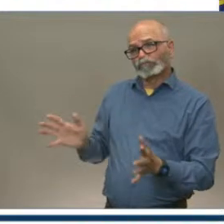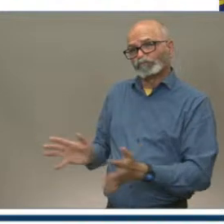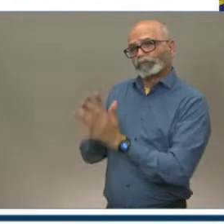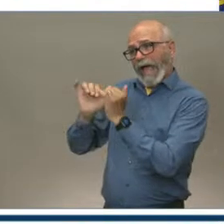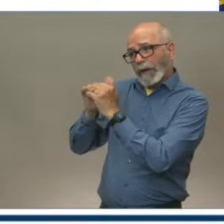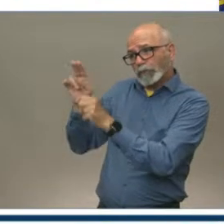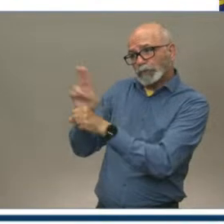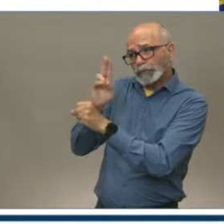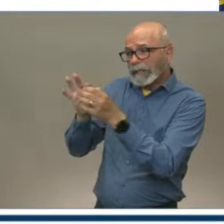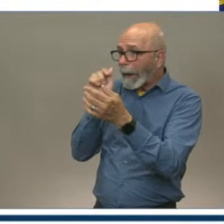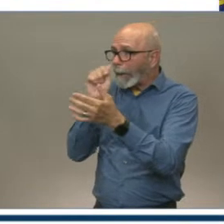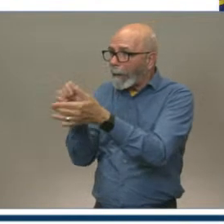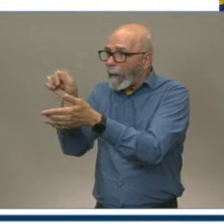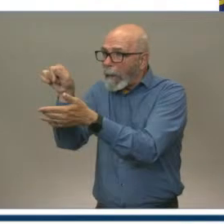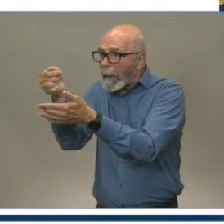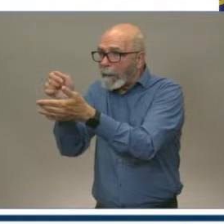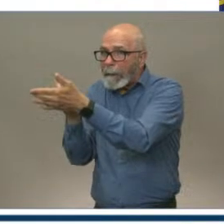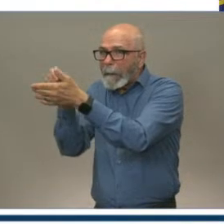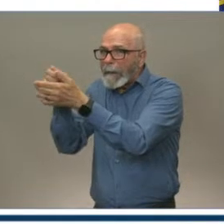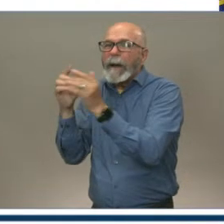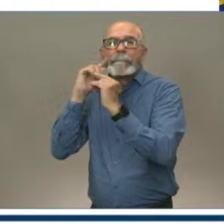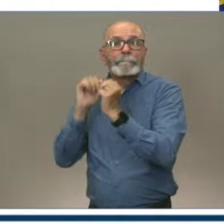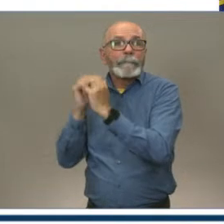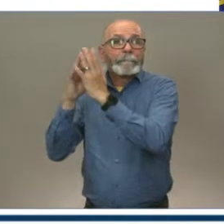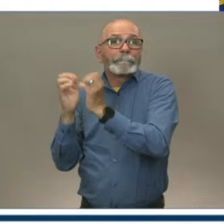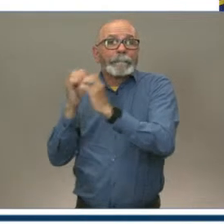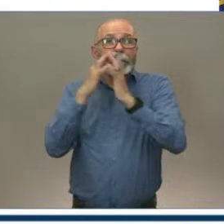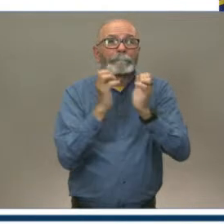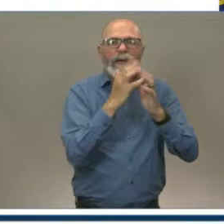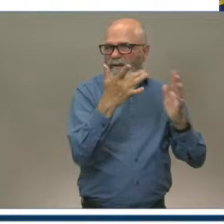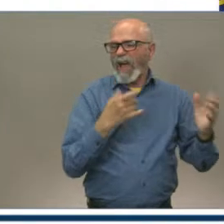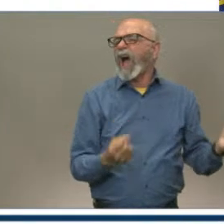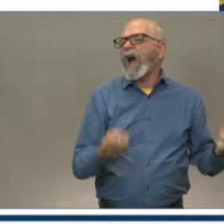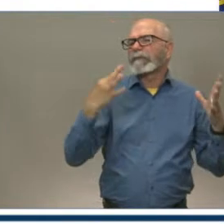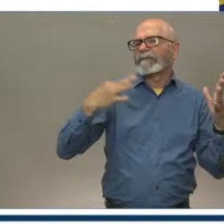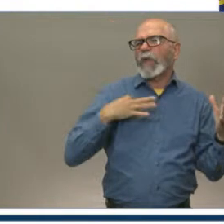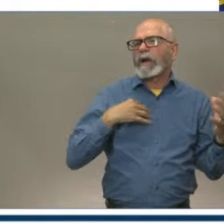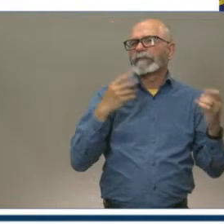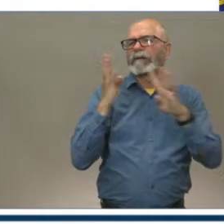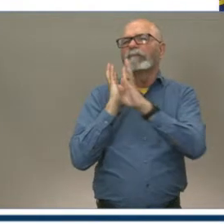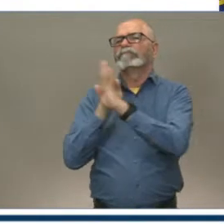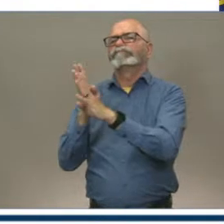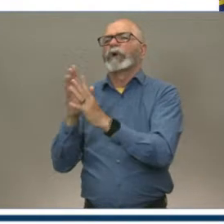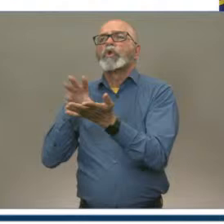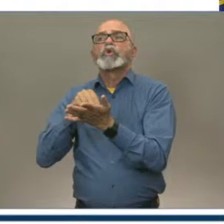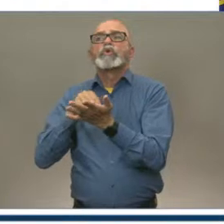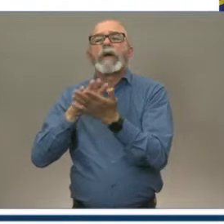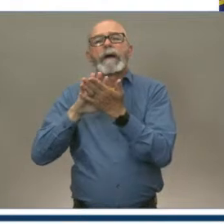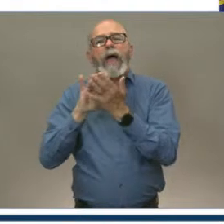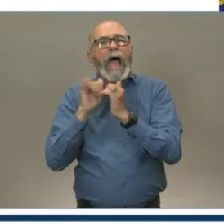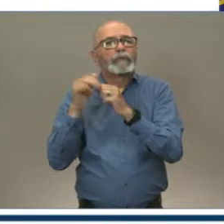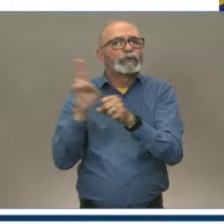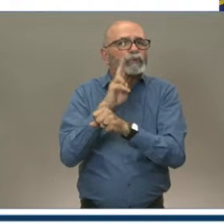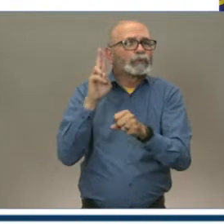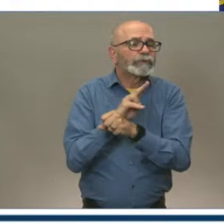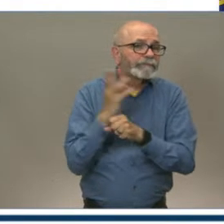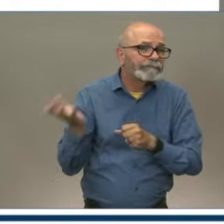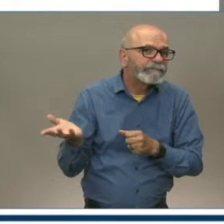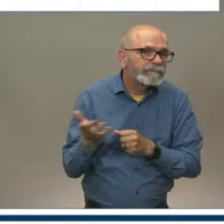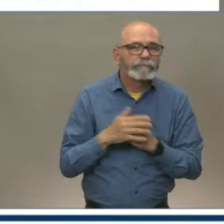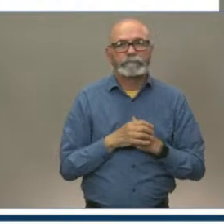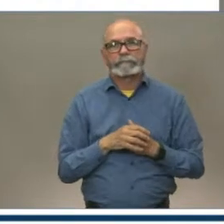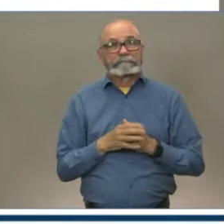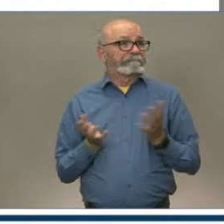pop-up clinics. I'm wondering if you know approximately how many volunteers have been trained to date to do this. I don't have a number. That's